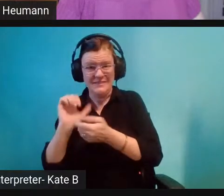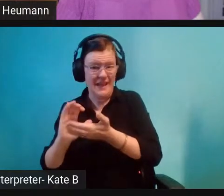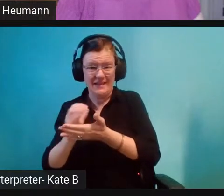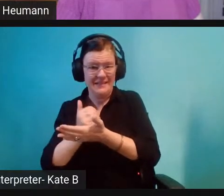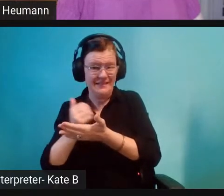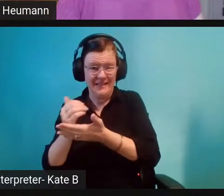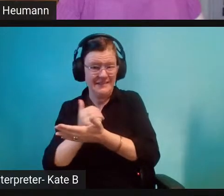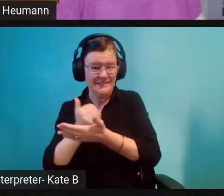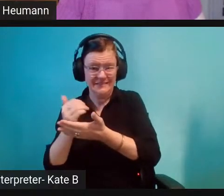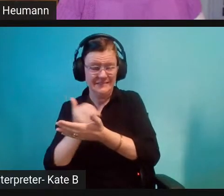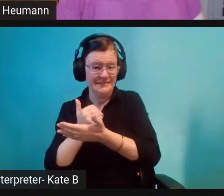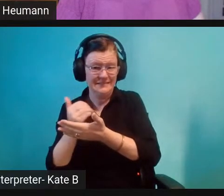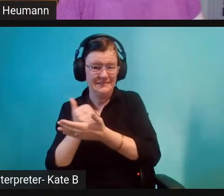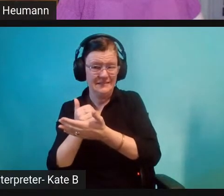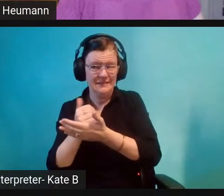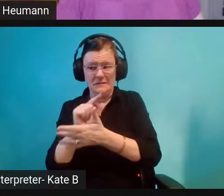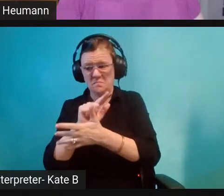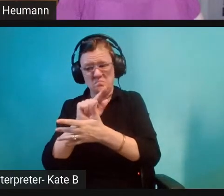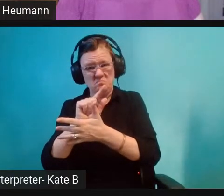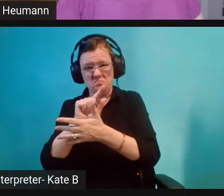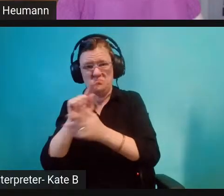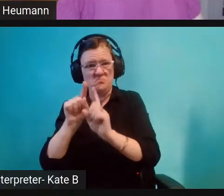have been in many different